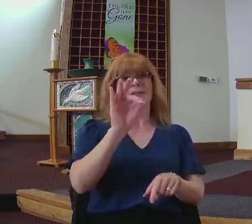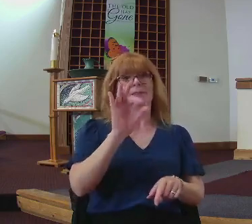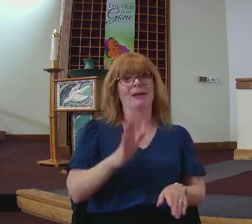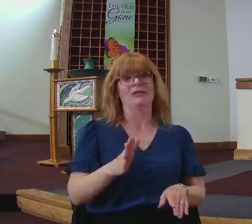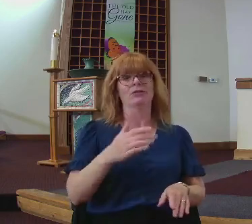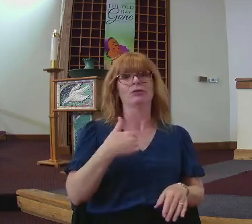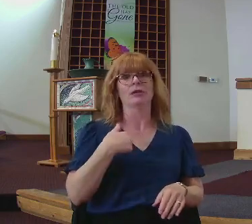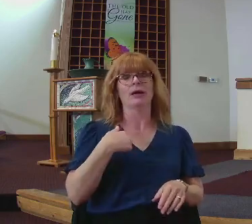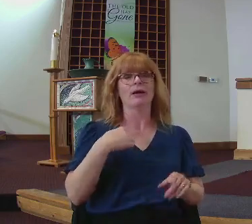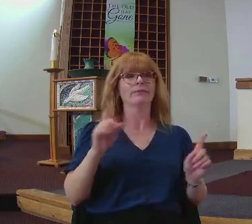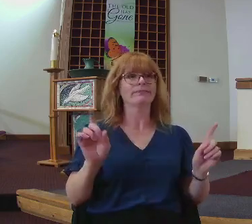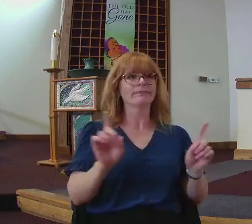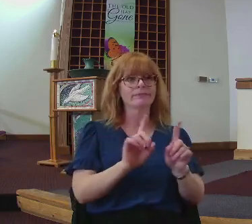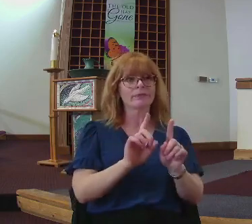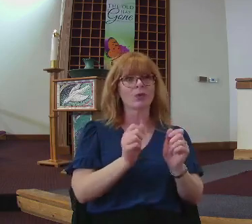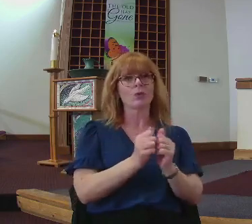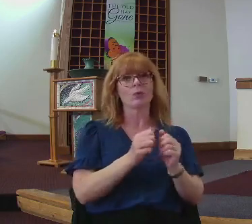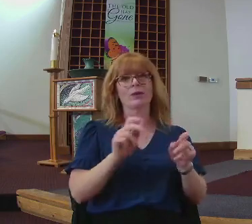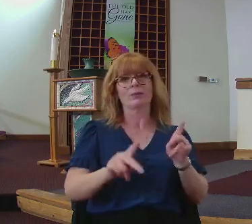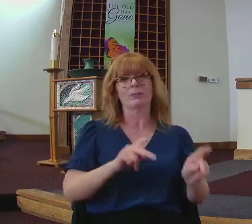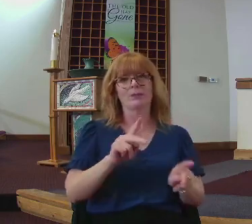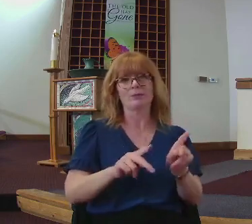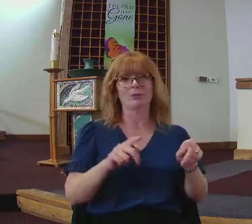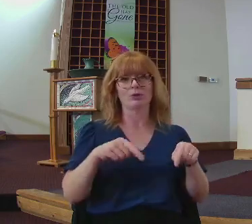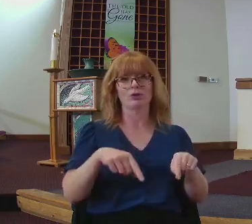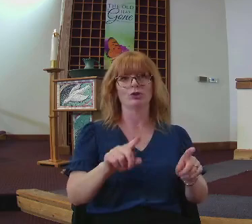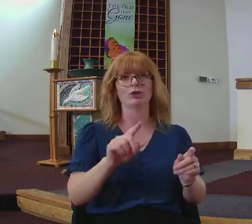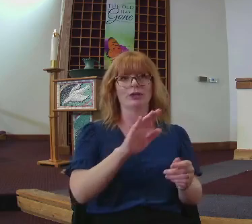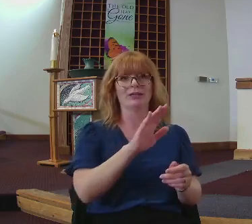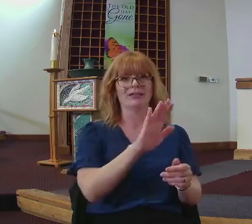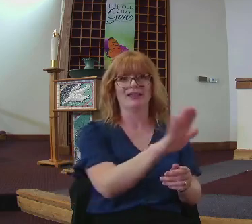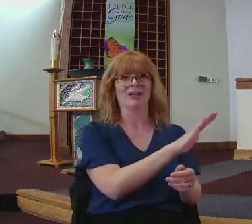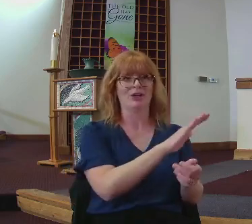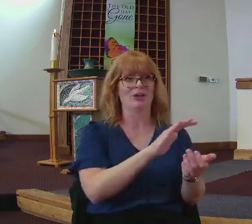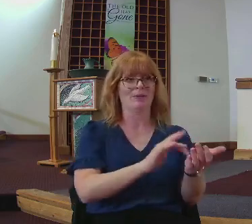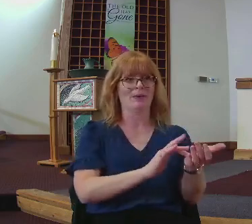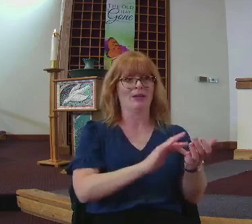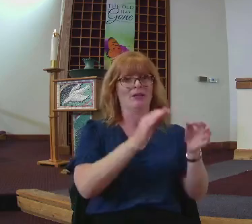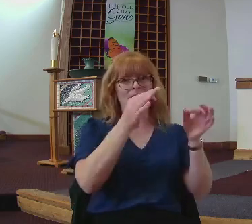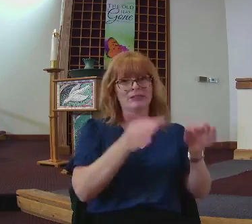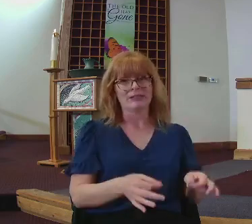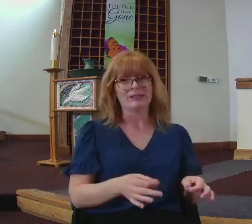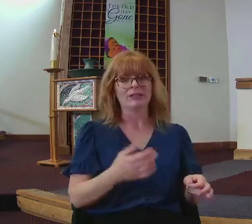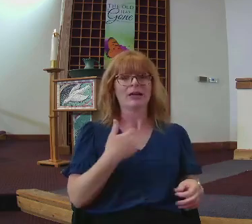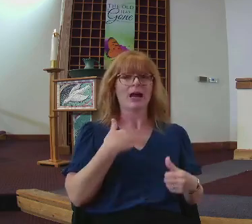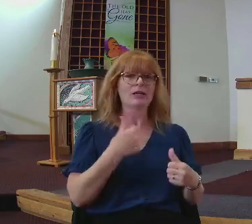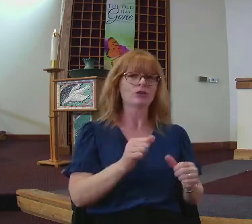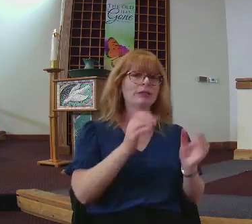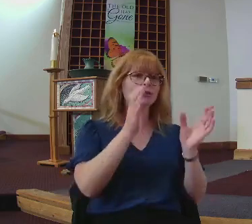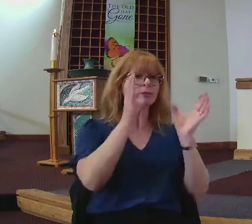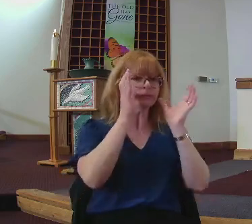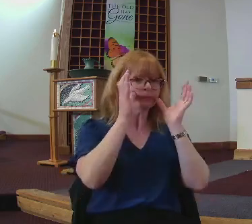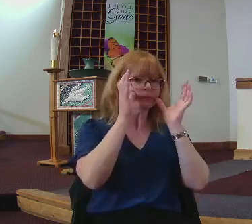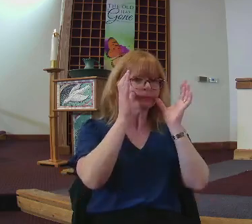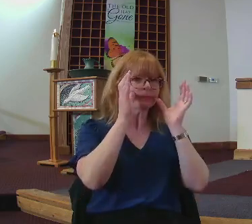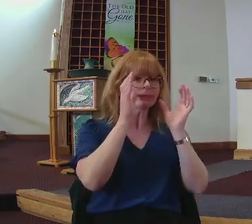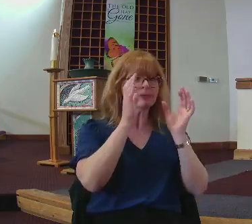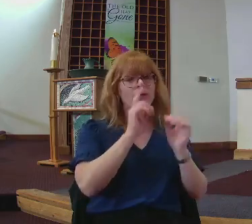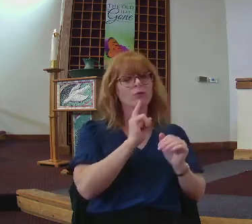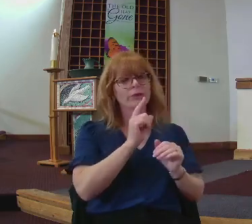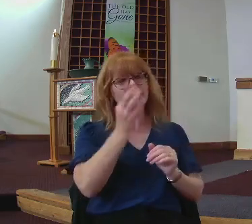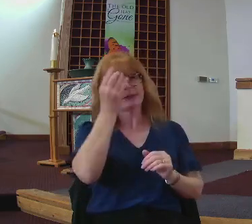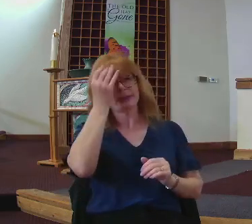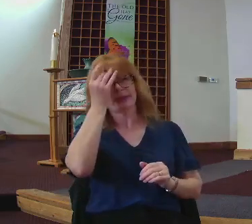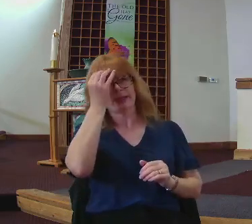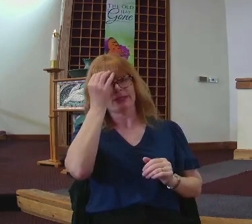they are trying to make medical decisions. And I try to listen and reflect and ask good questions so that people can make their own